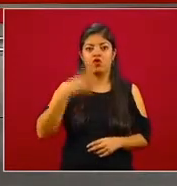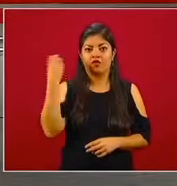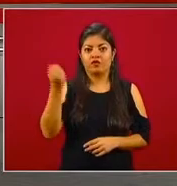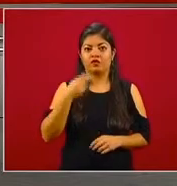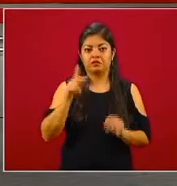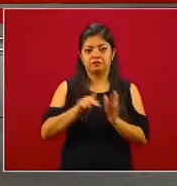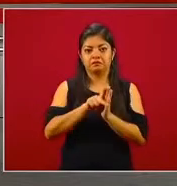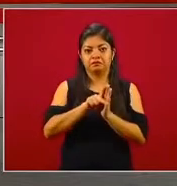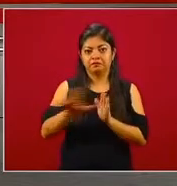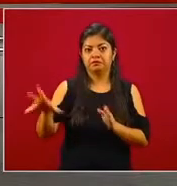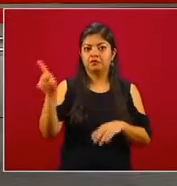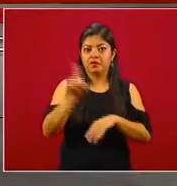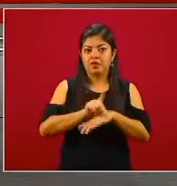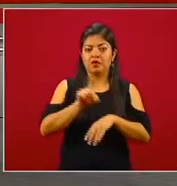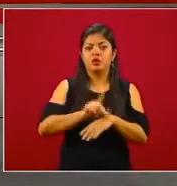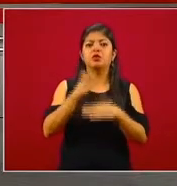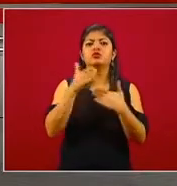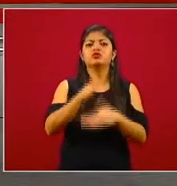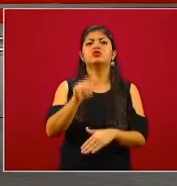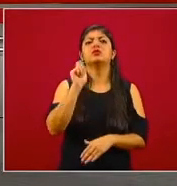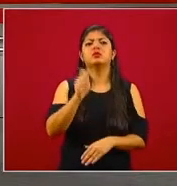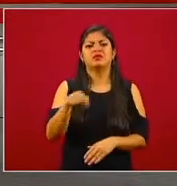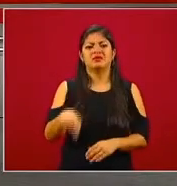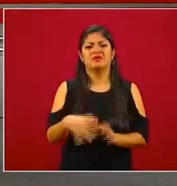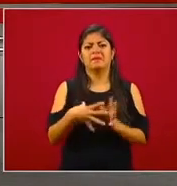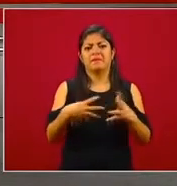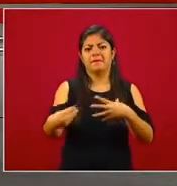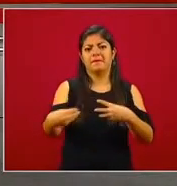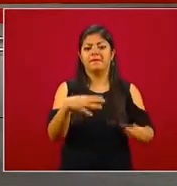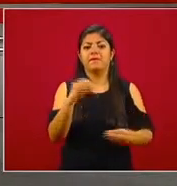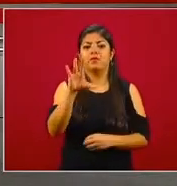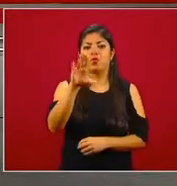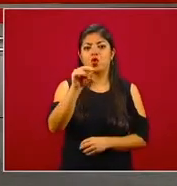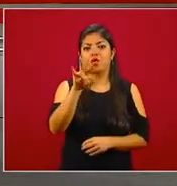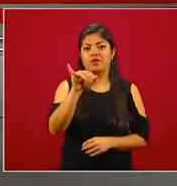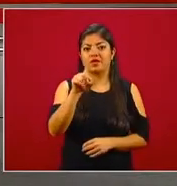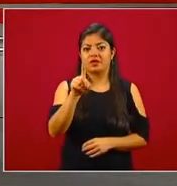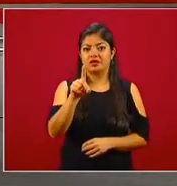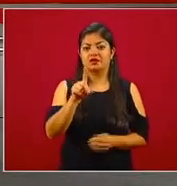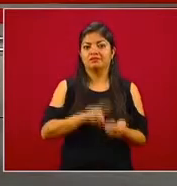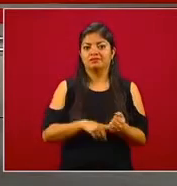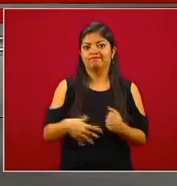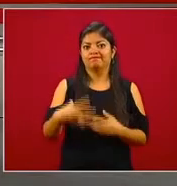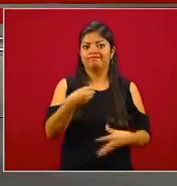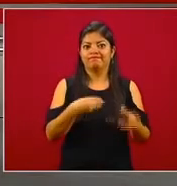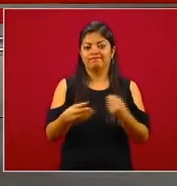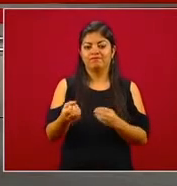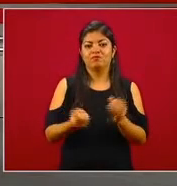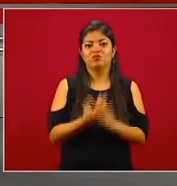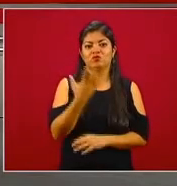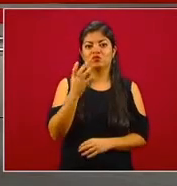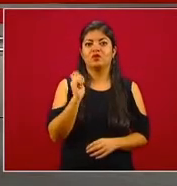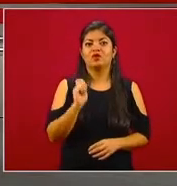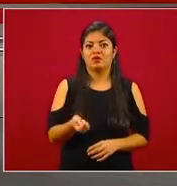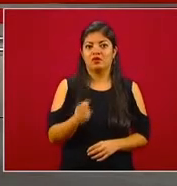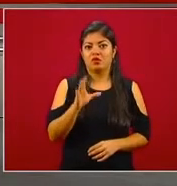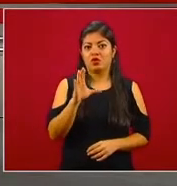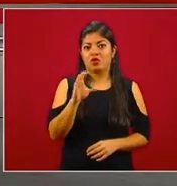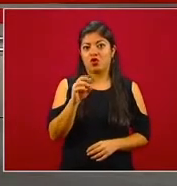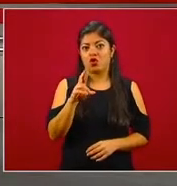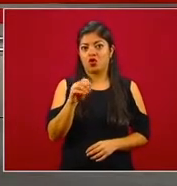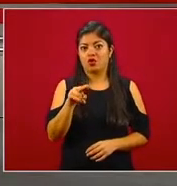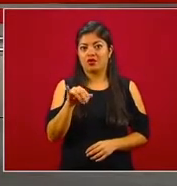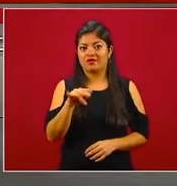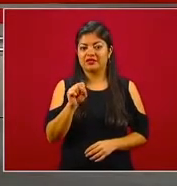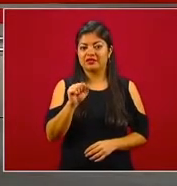de Palace prensa in diaria Mexico sobre la City. situación de la We're pandemia de going to COVID, begin with our daily la epidemia media causada por el nuevo conference virus, on coronavirus the